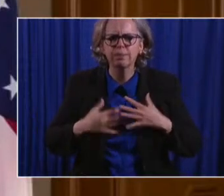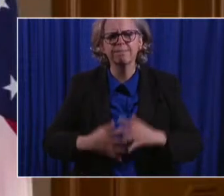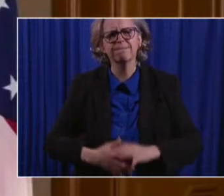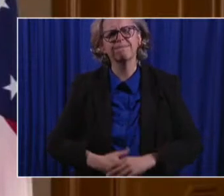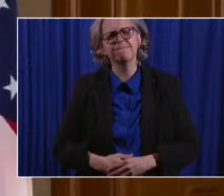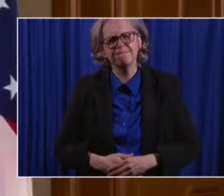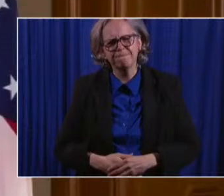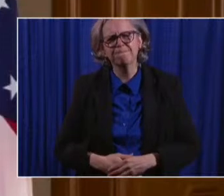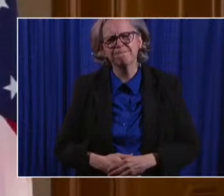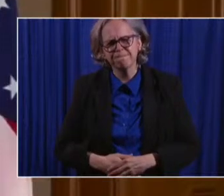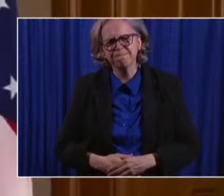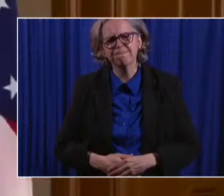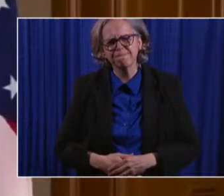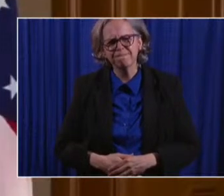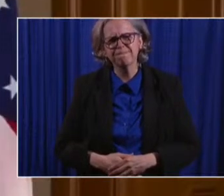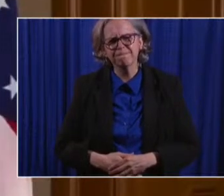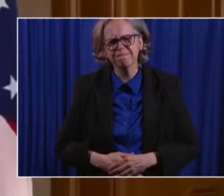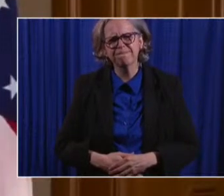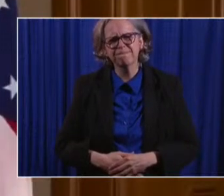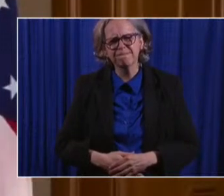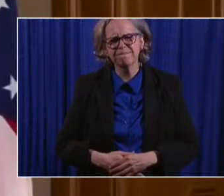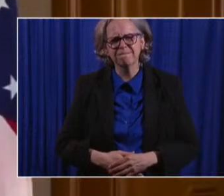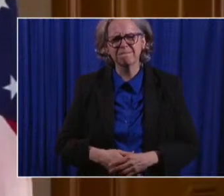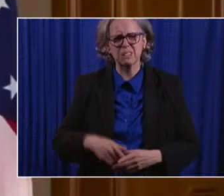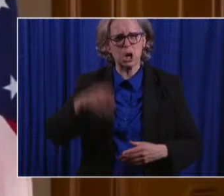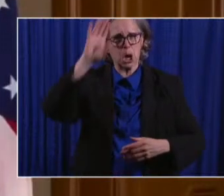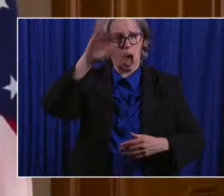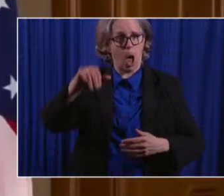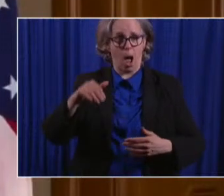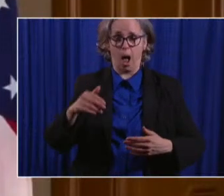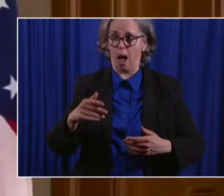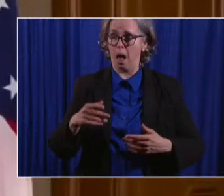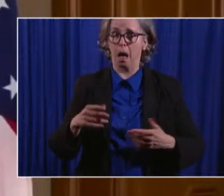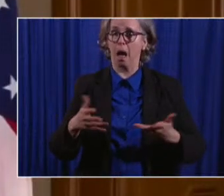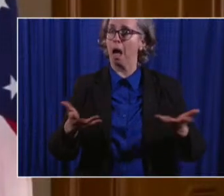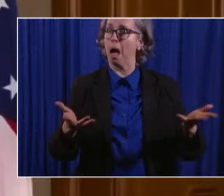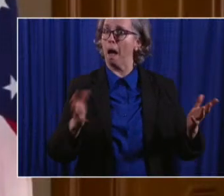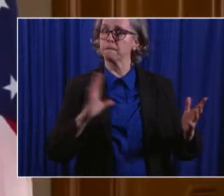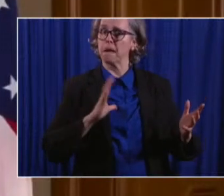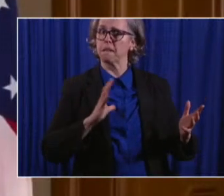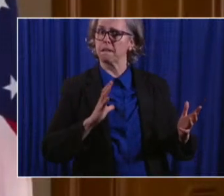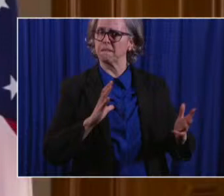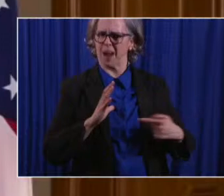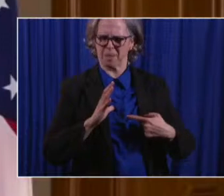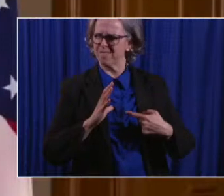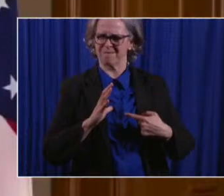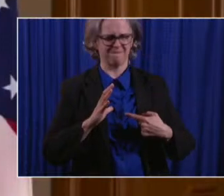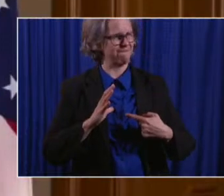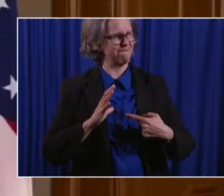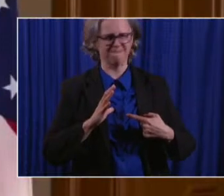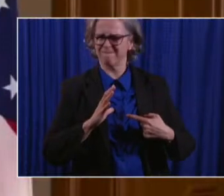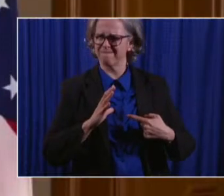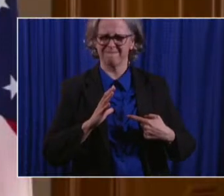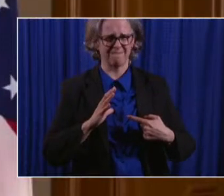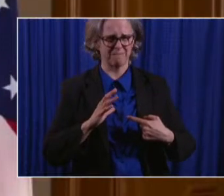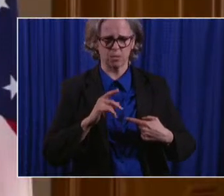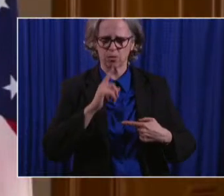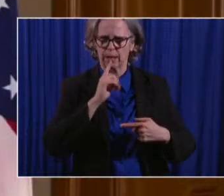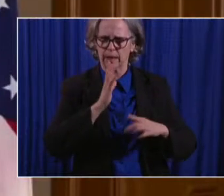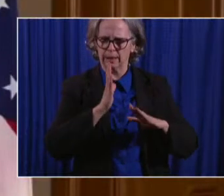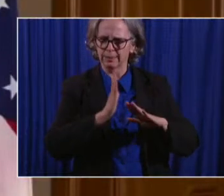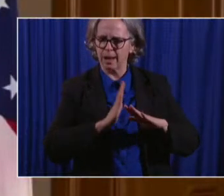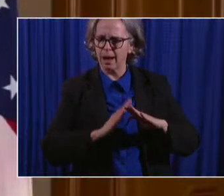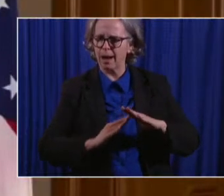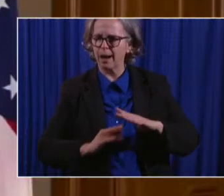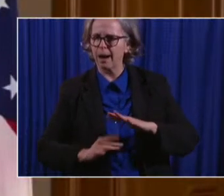look good, that silently sometimes, and maybe doesn't make a lot